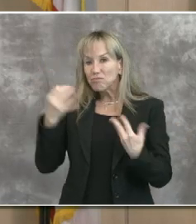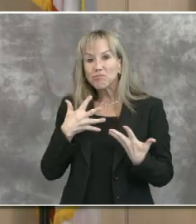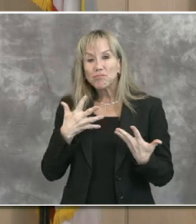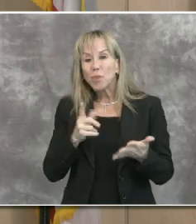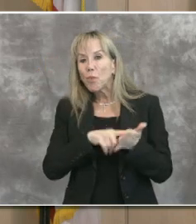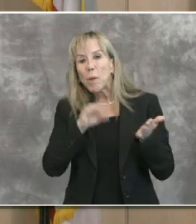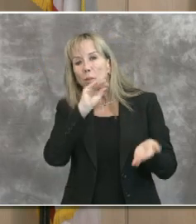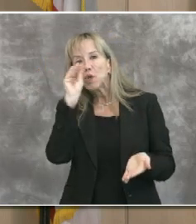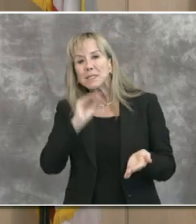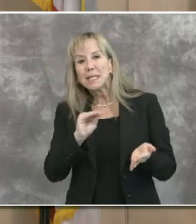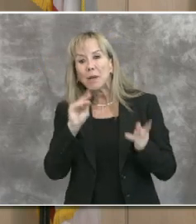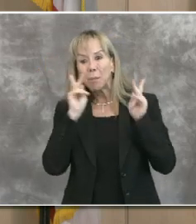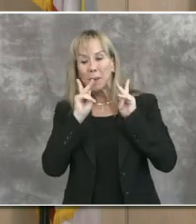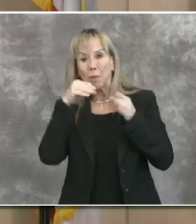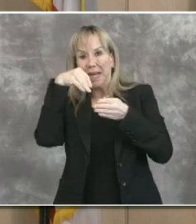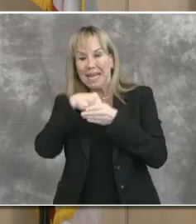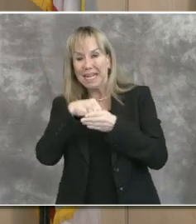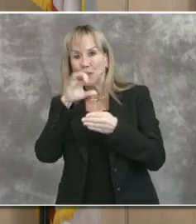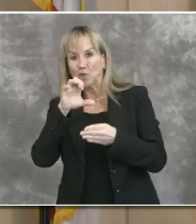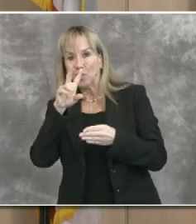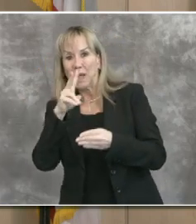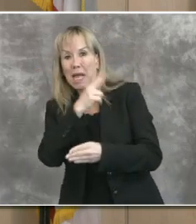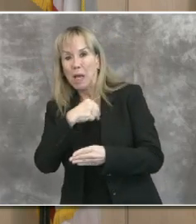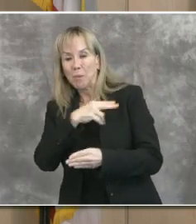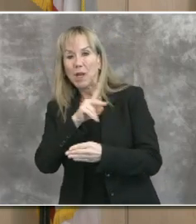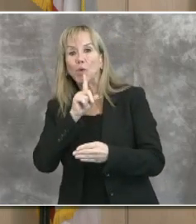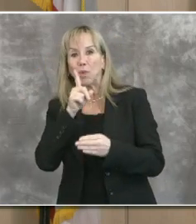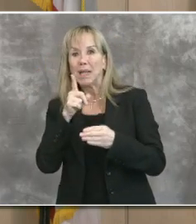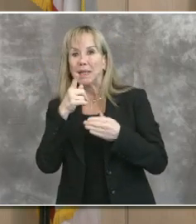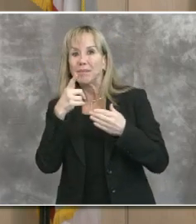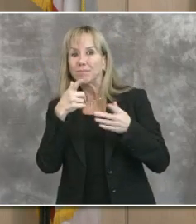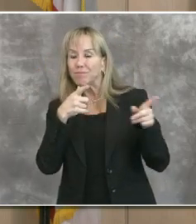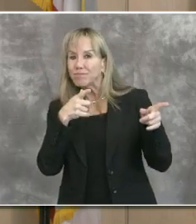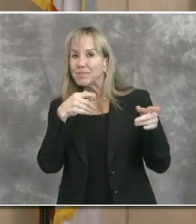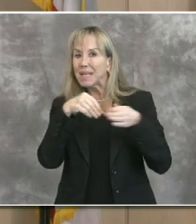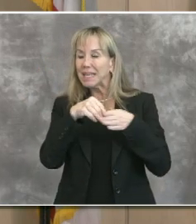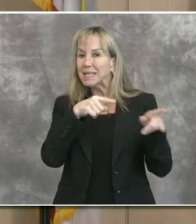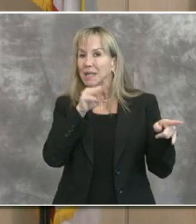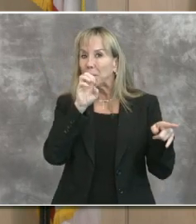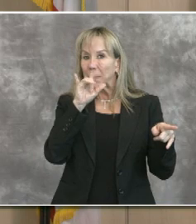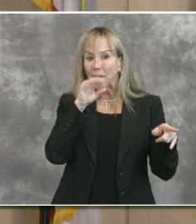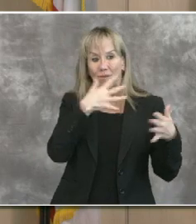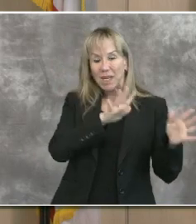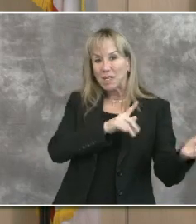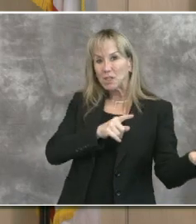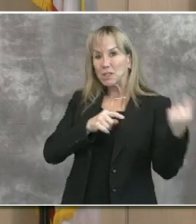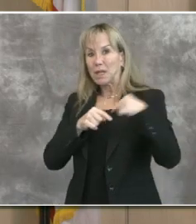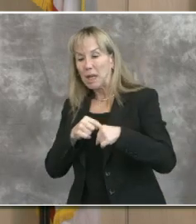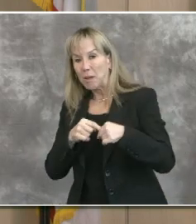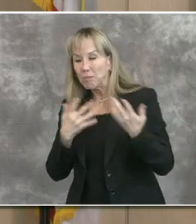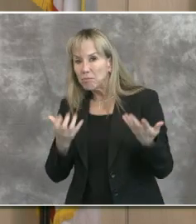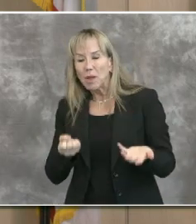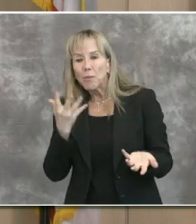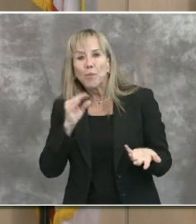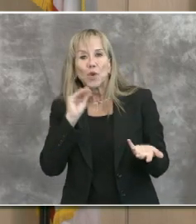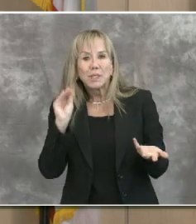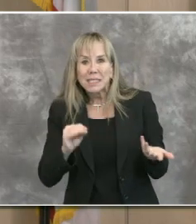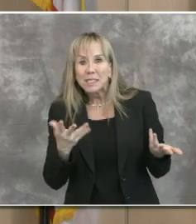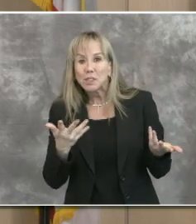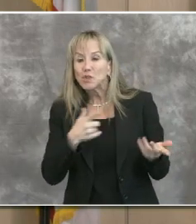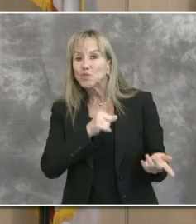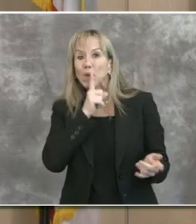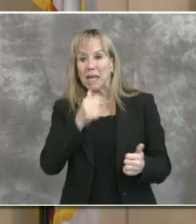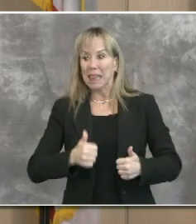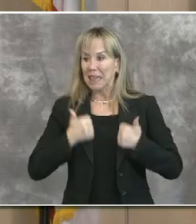in the Chula Vista hospitals have come across the border versus what percentage of them are actually living